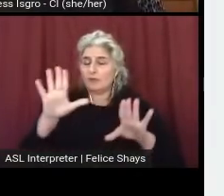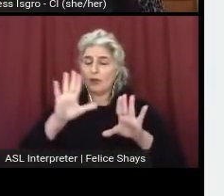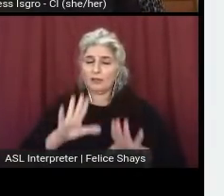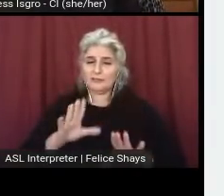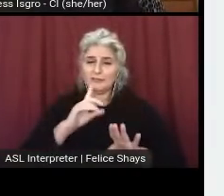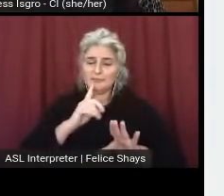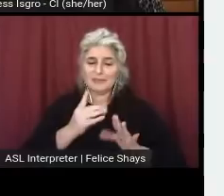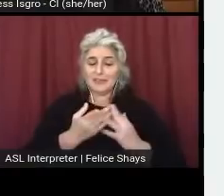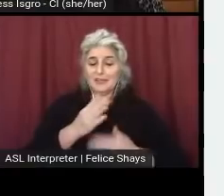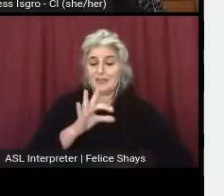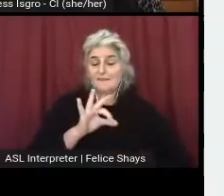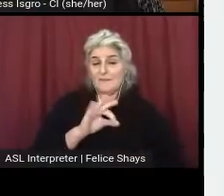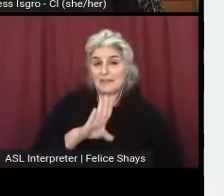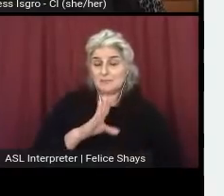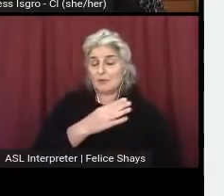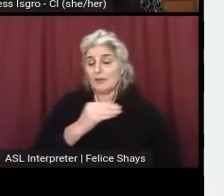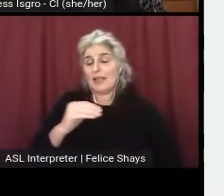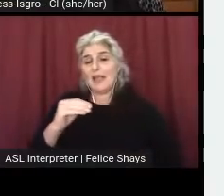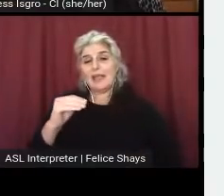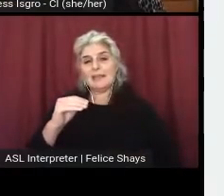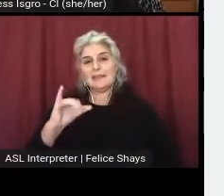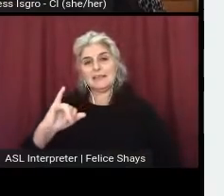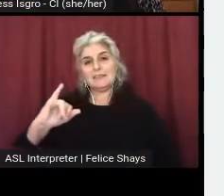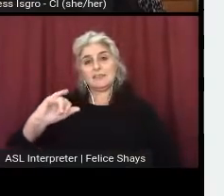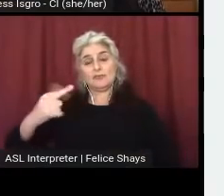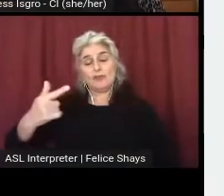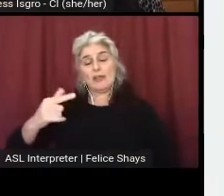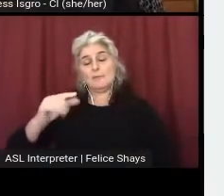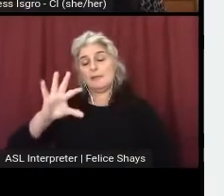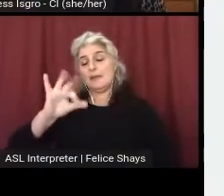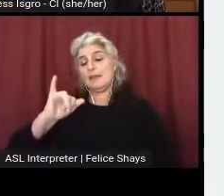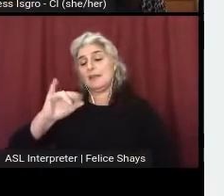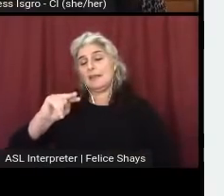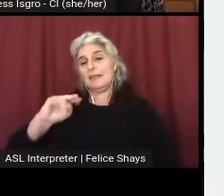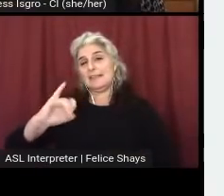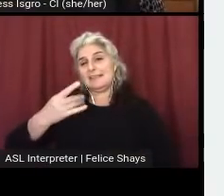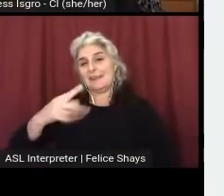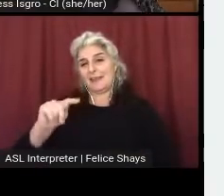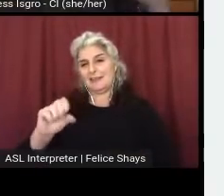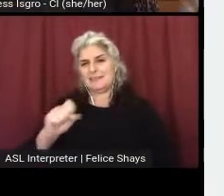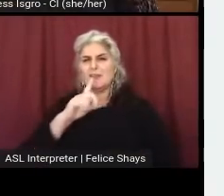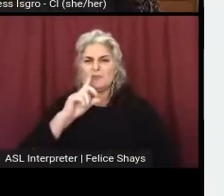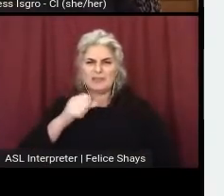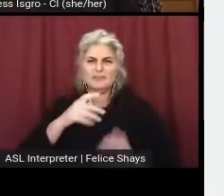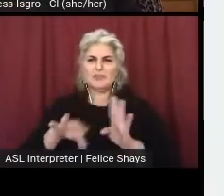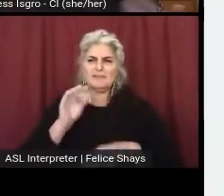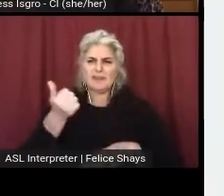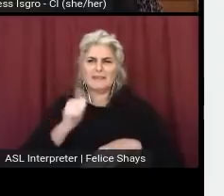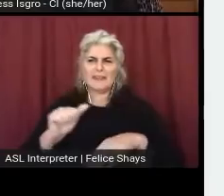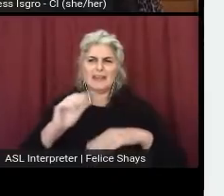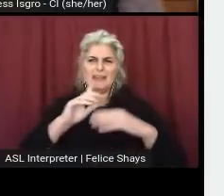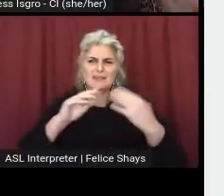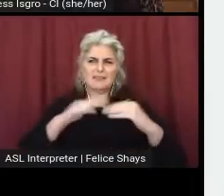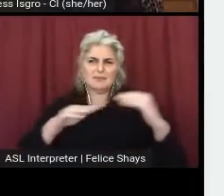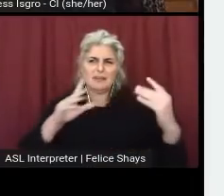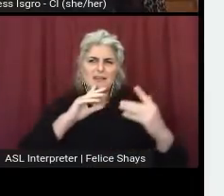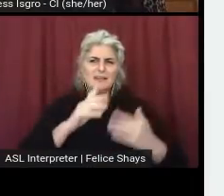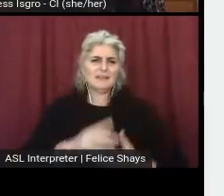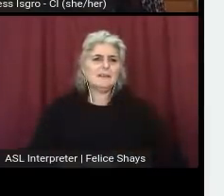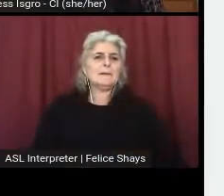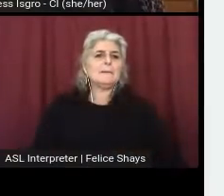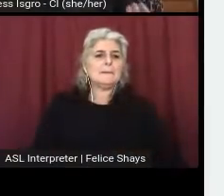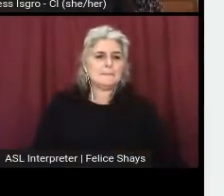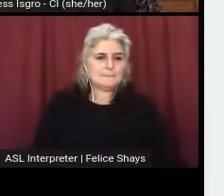through Facebook and Instagram Insights, which are both offered in platform. They give you a wealth of information on the page level so you can understand your fans